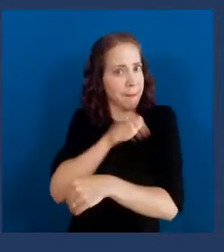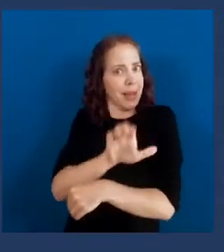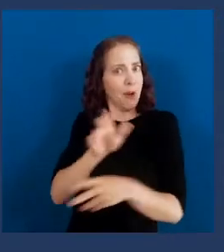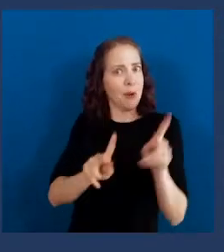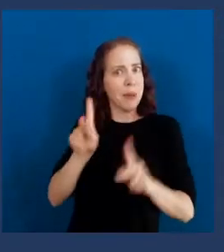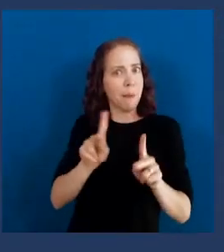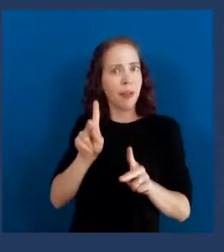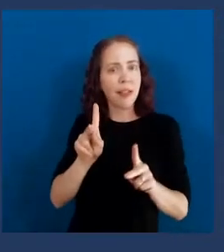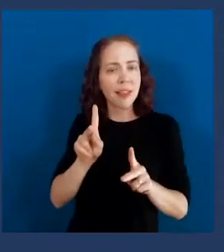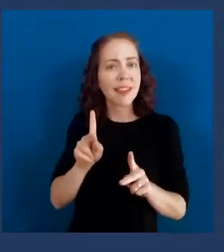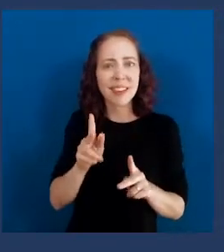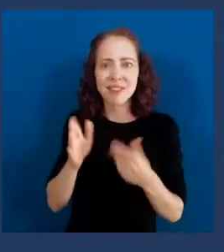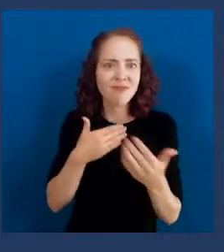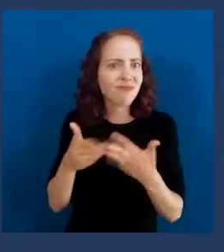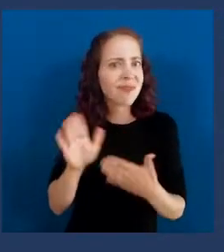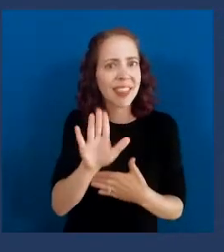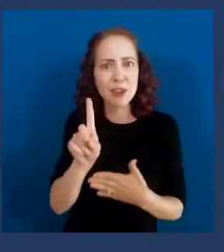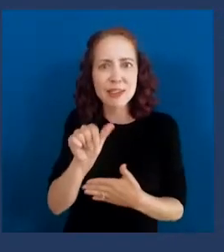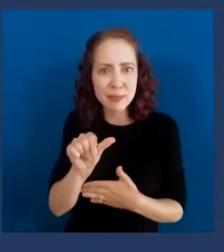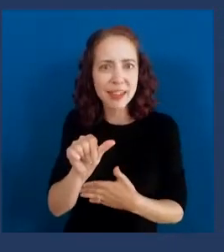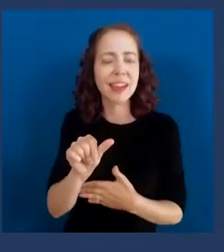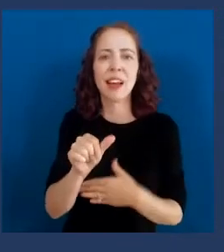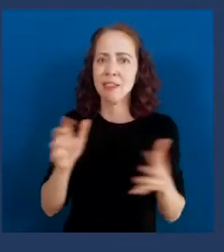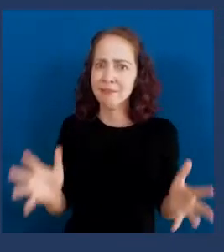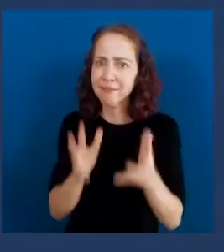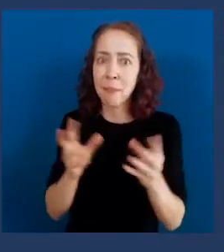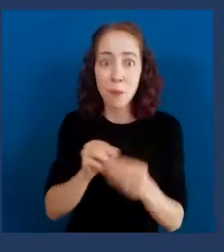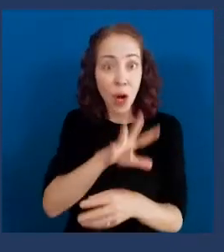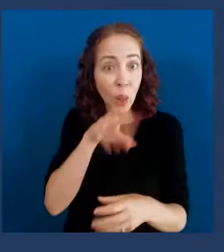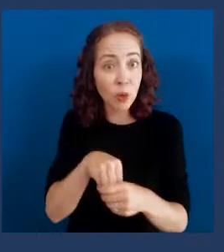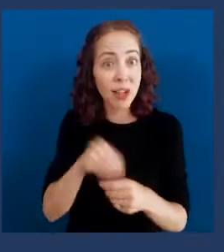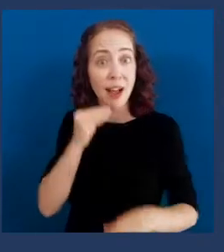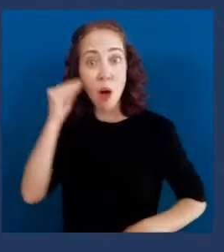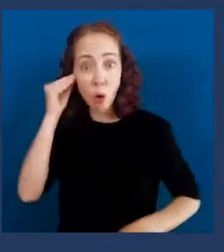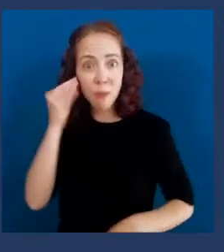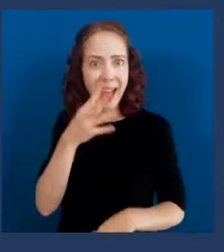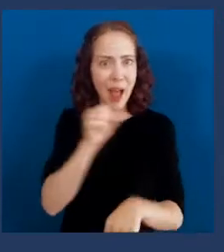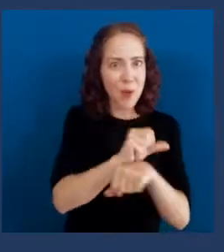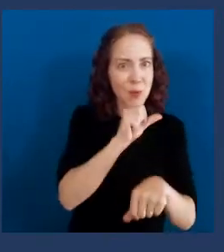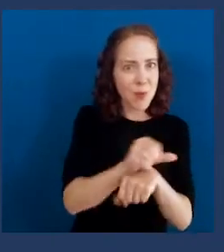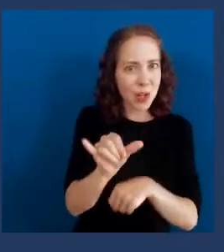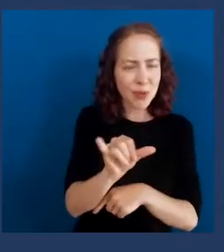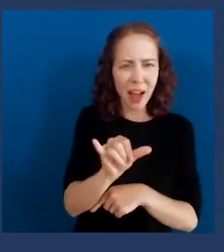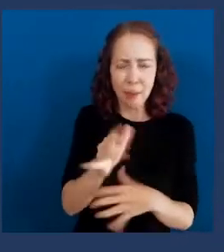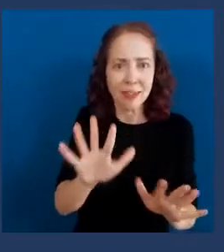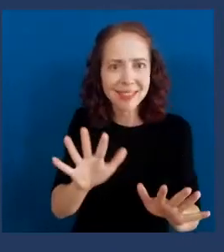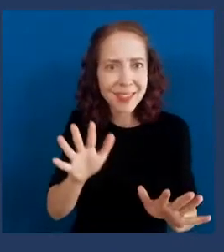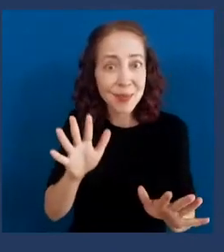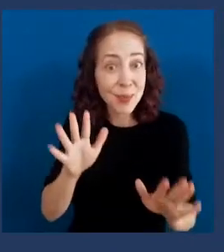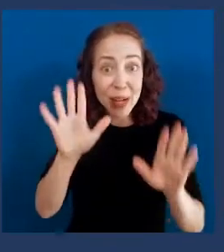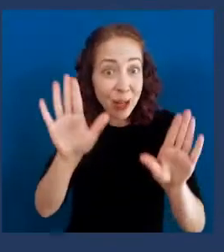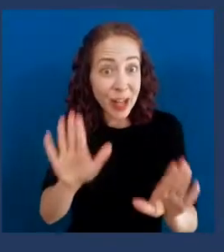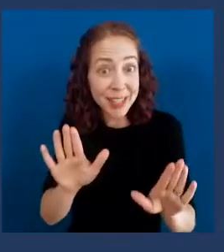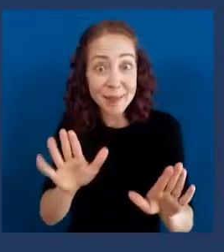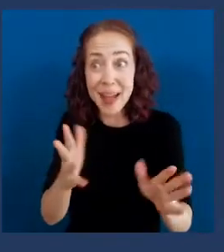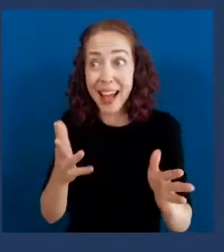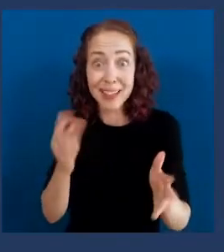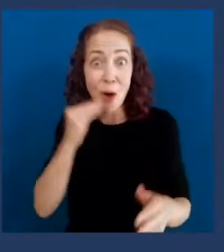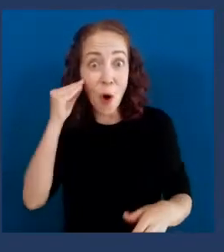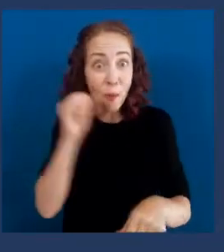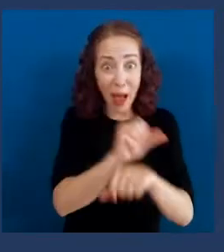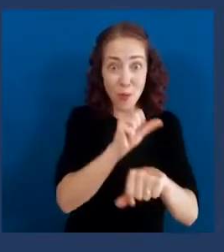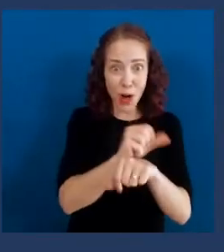disability, driving inclusion for both the home and the workplace. But here's what's awesome: the home and the workplace,